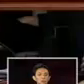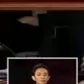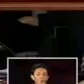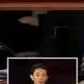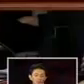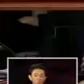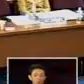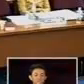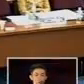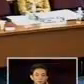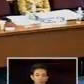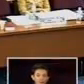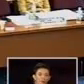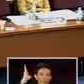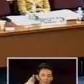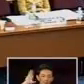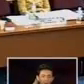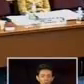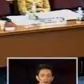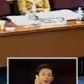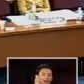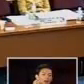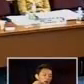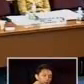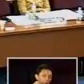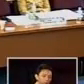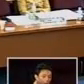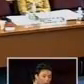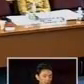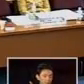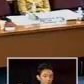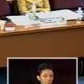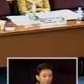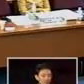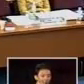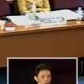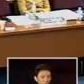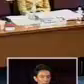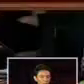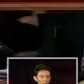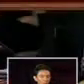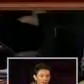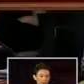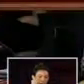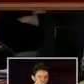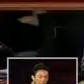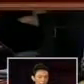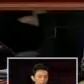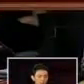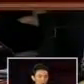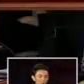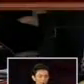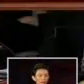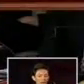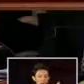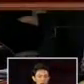if yung Clarissa Ocampo president is correct and if the interpretation of 1405 is correct it doesn't really matter